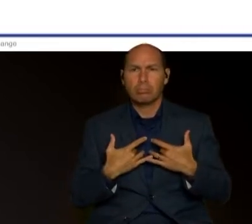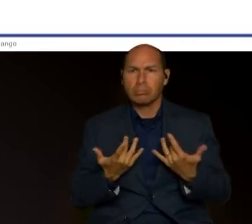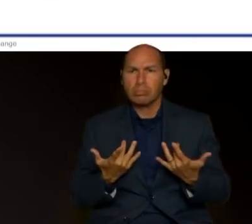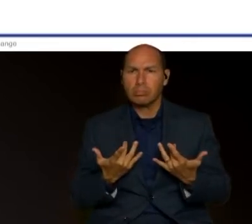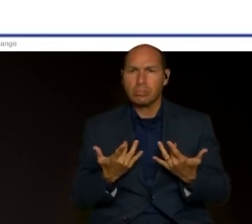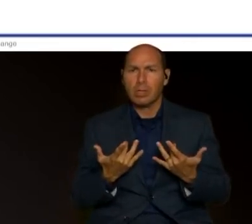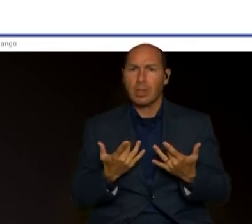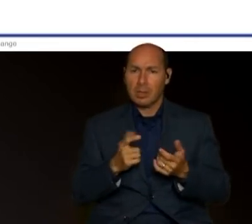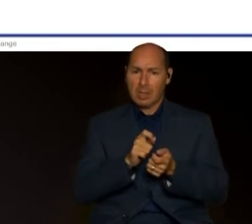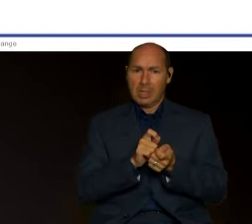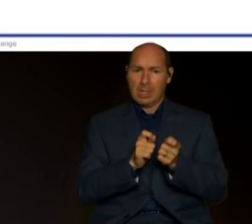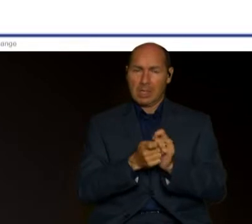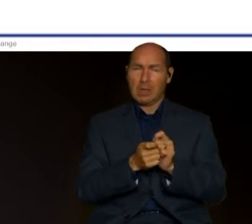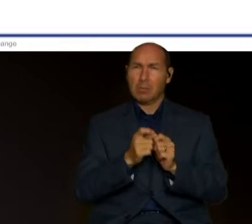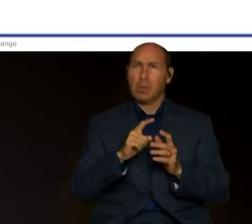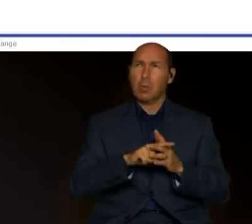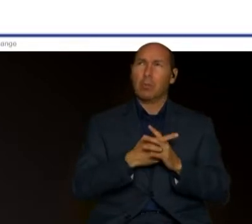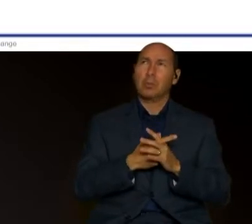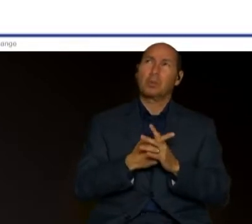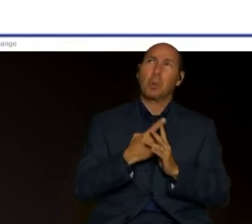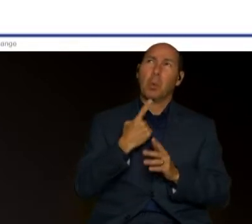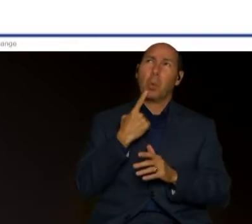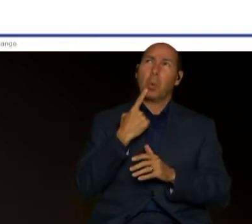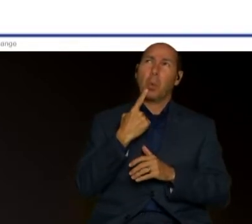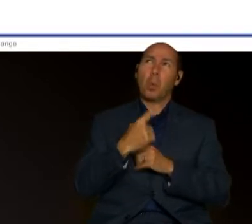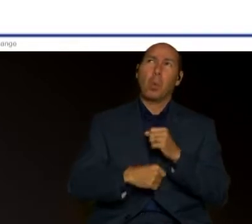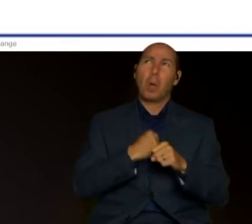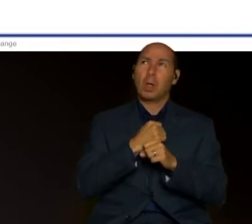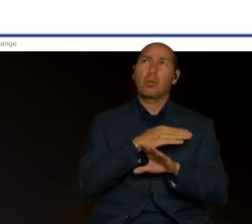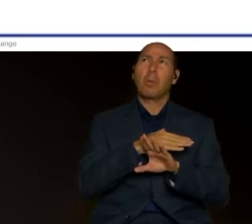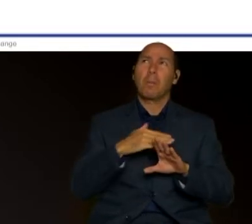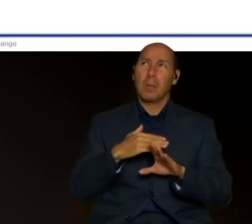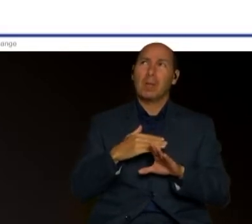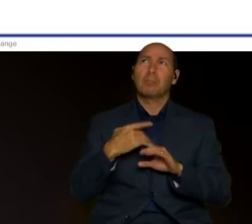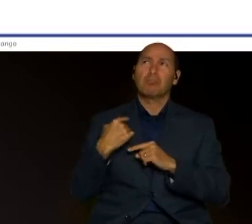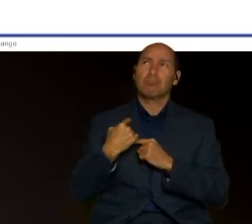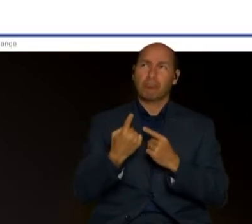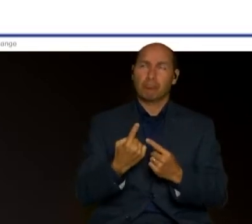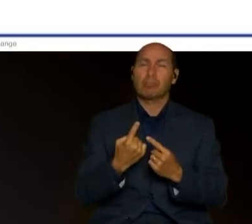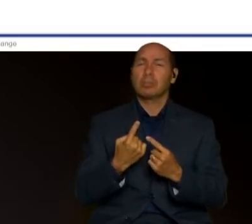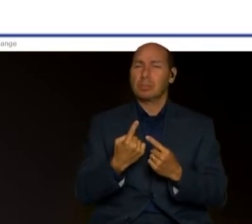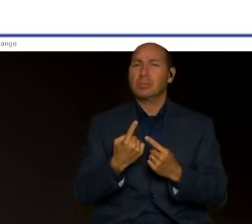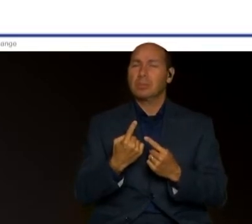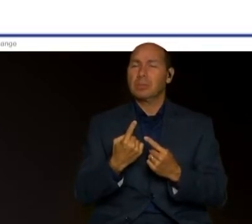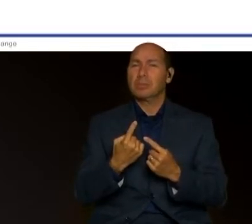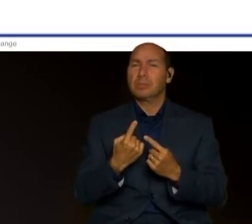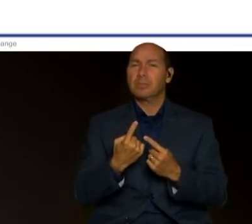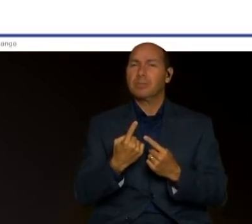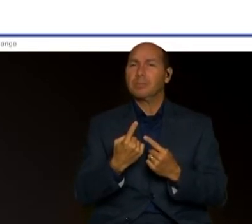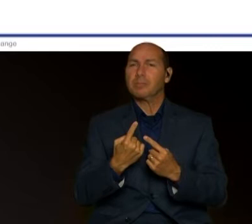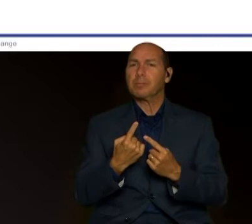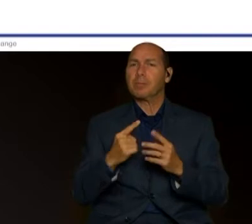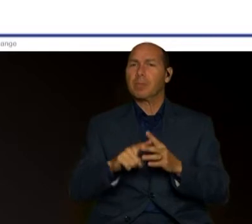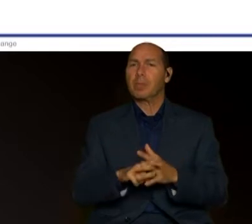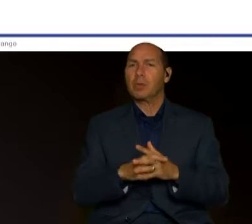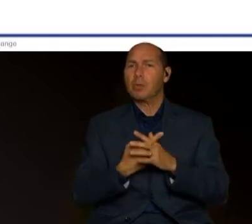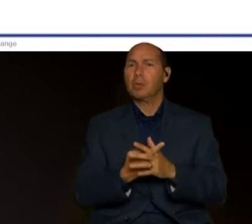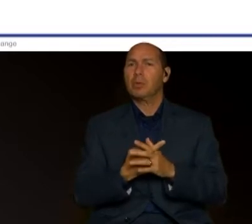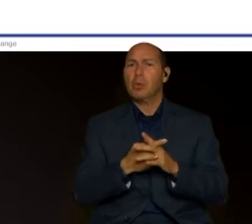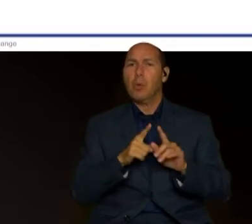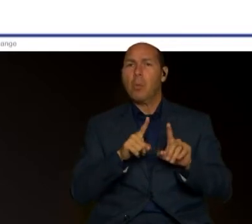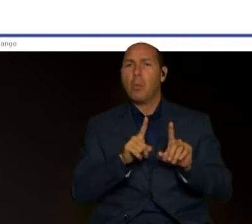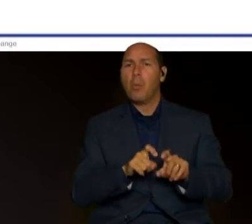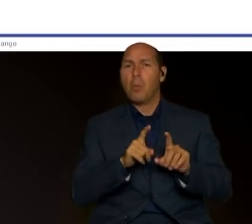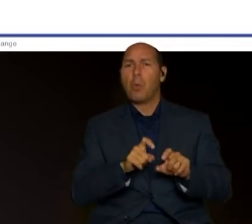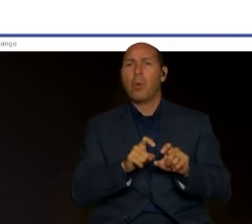Well, it's been more than a year and a half now since we have been working with the government. This started with the